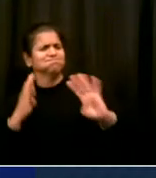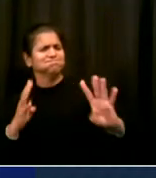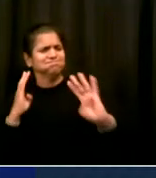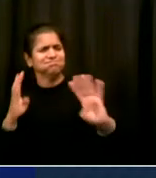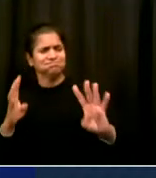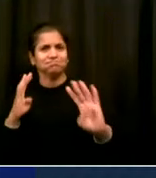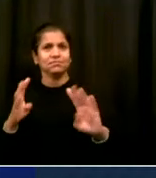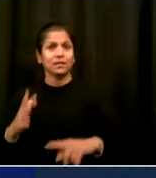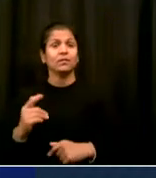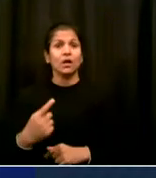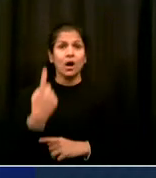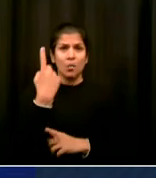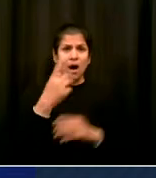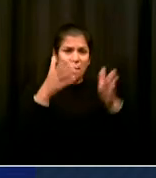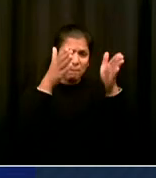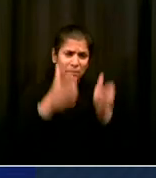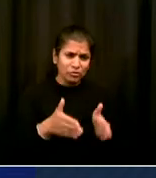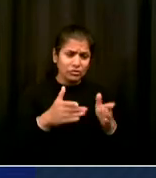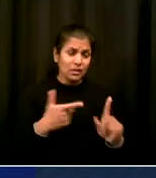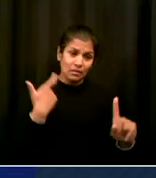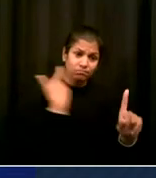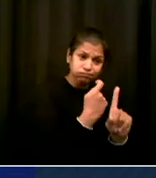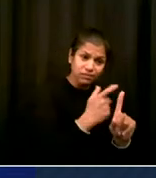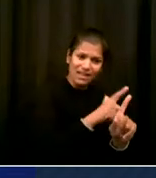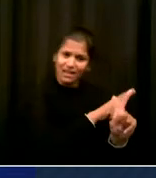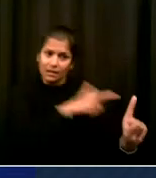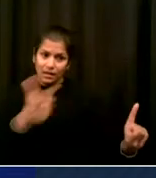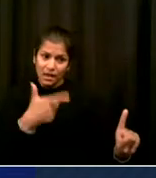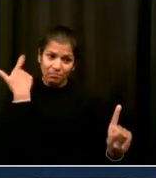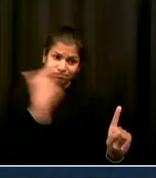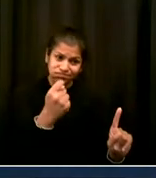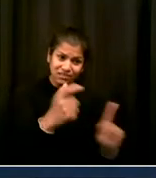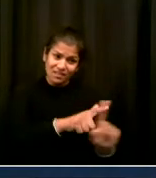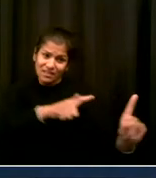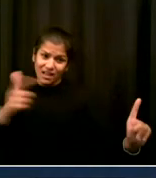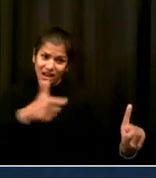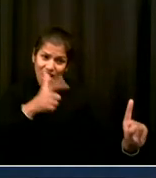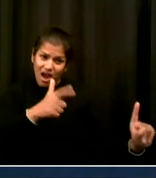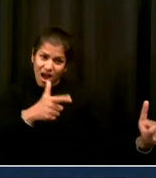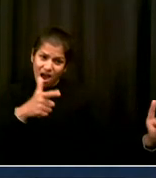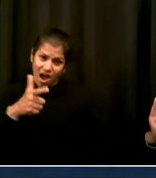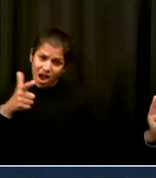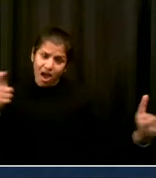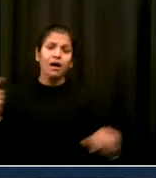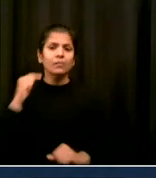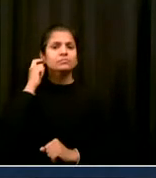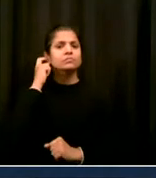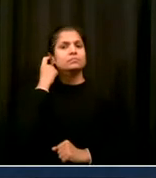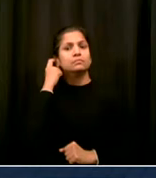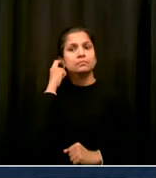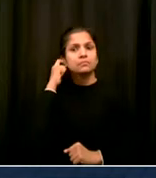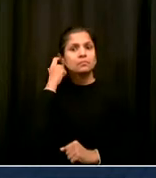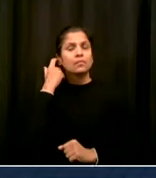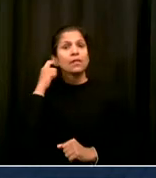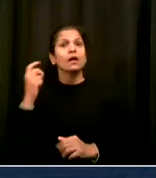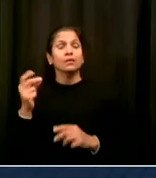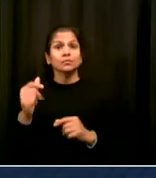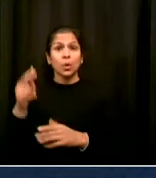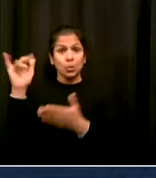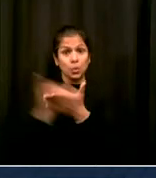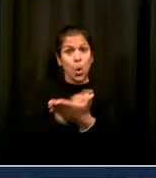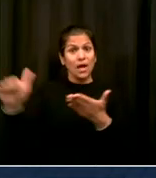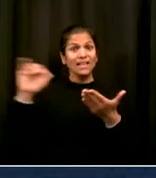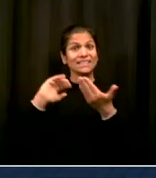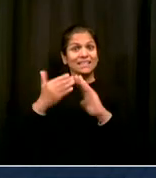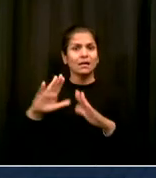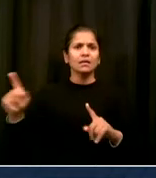recovery. Now, we are doing better than most of the country, that's the good news, but we're nowhere near where we need to be. 88,000 New